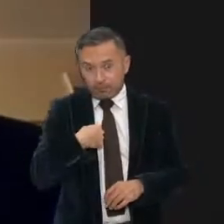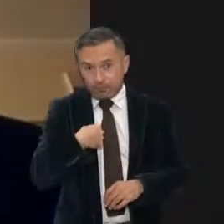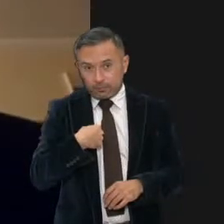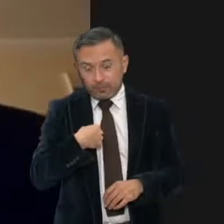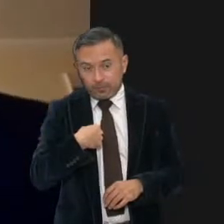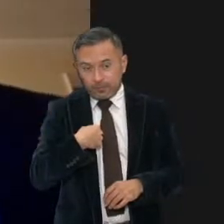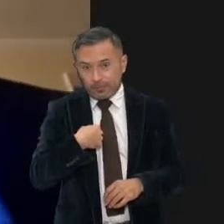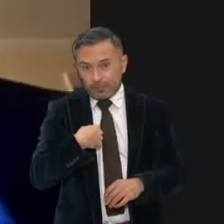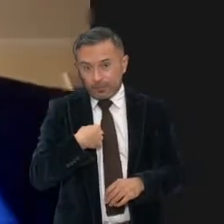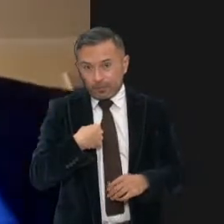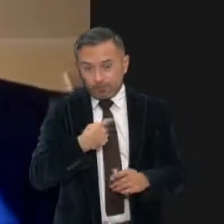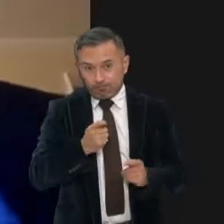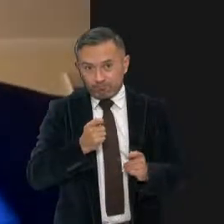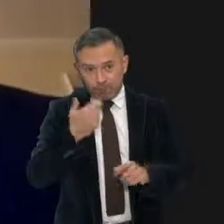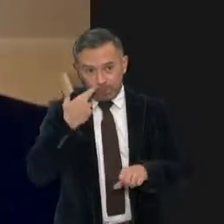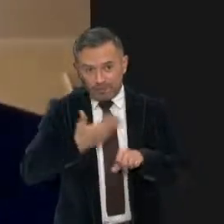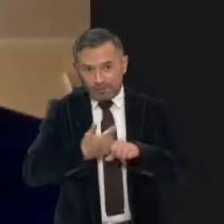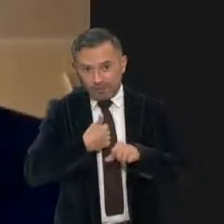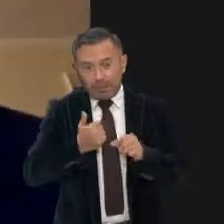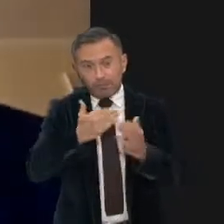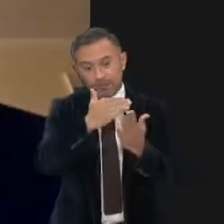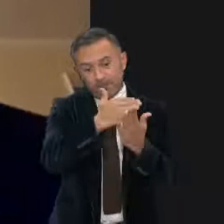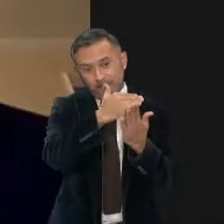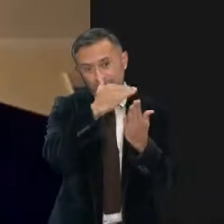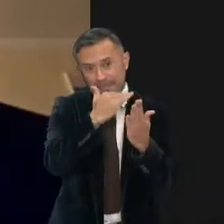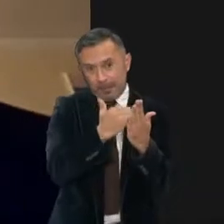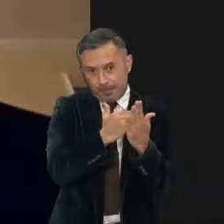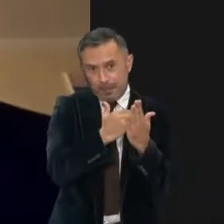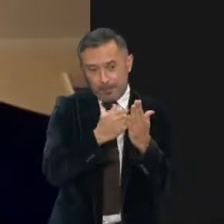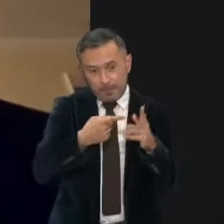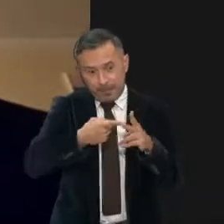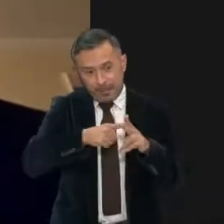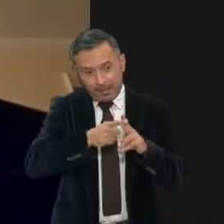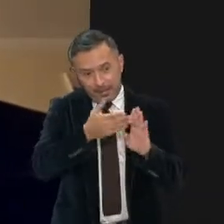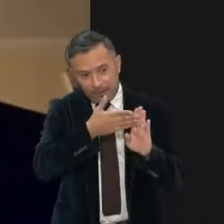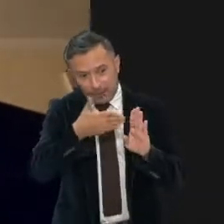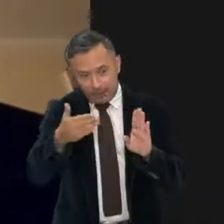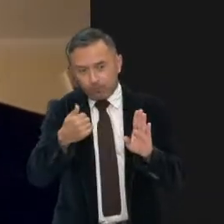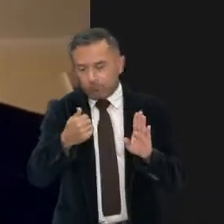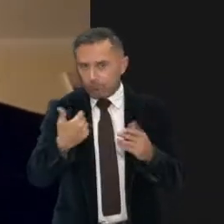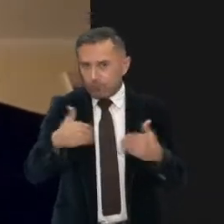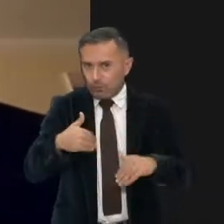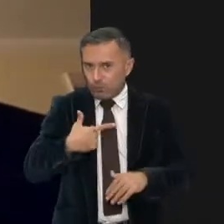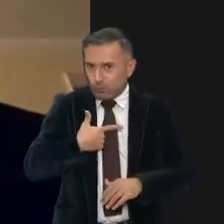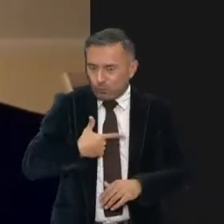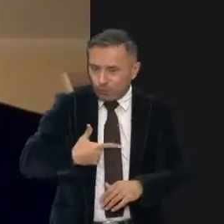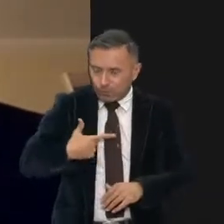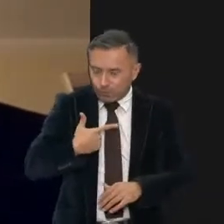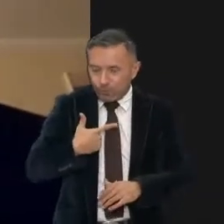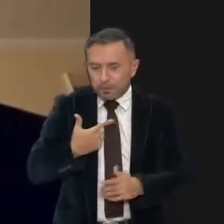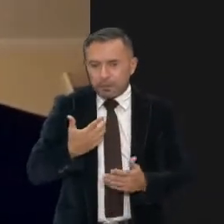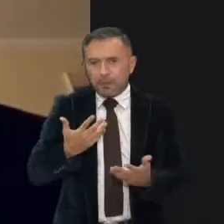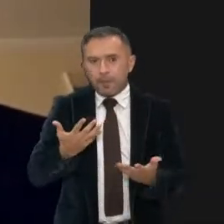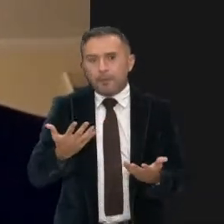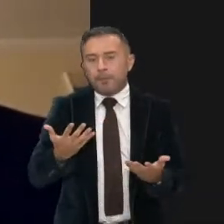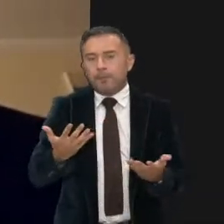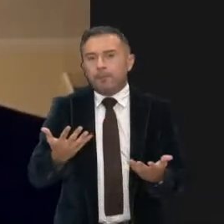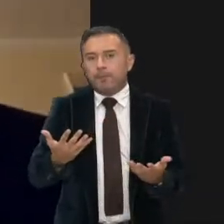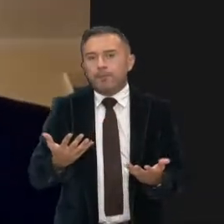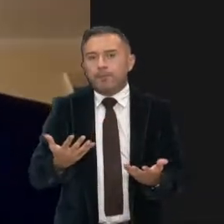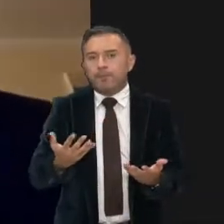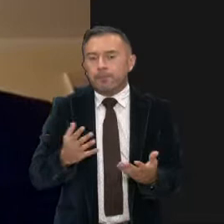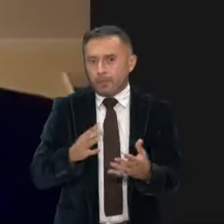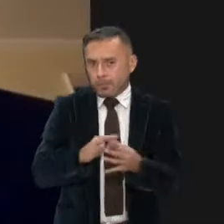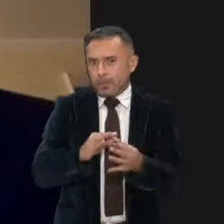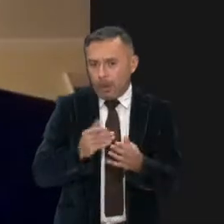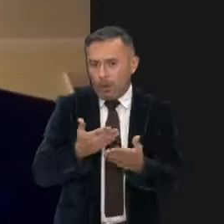and honor for me to go to the next stage and to start with